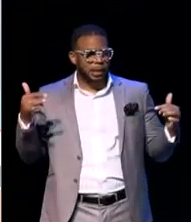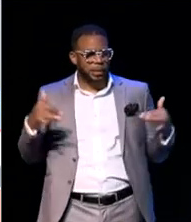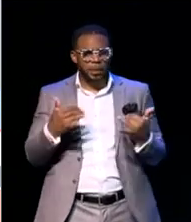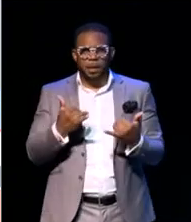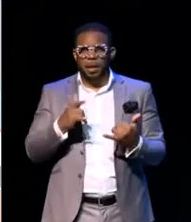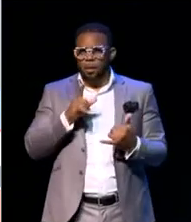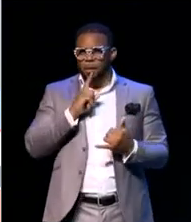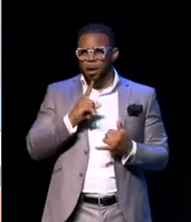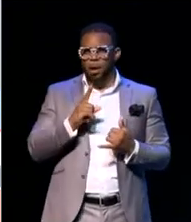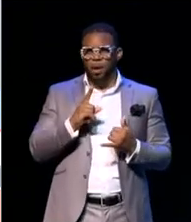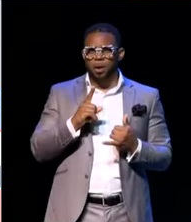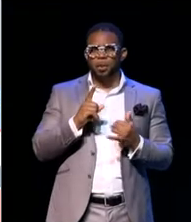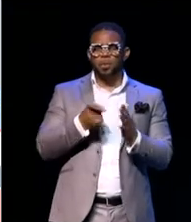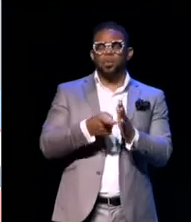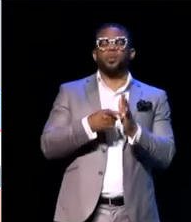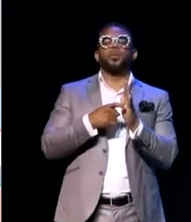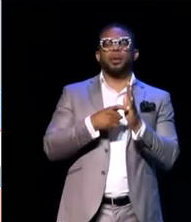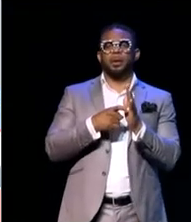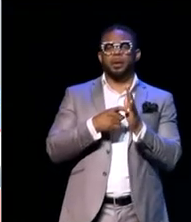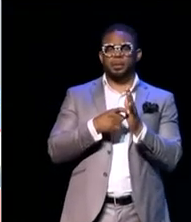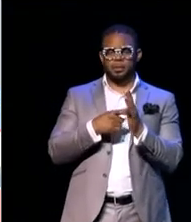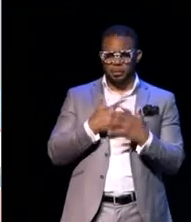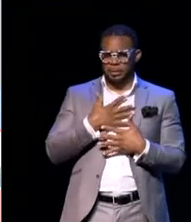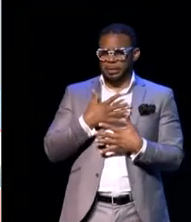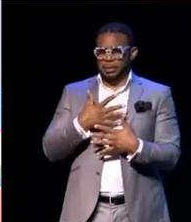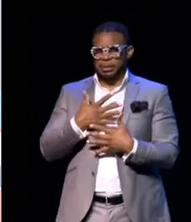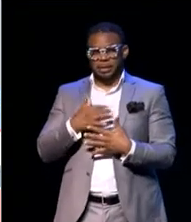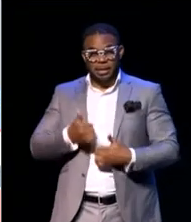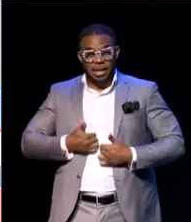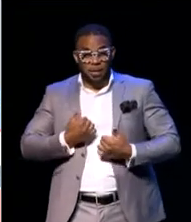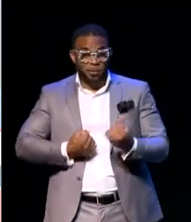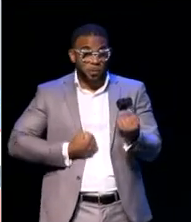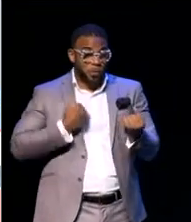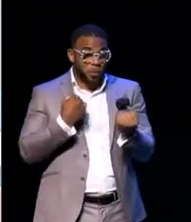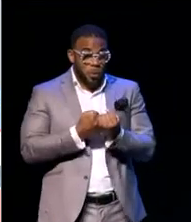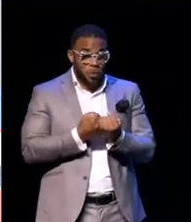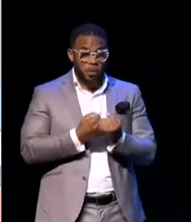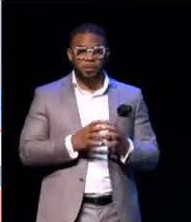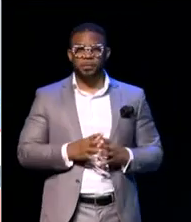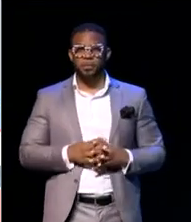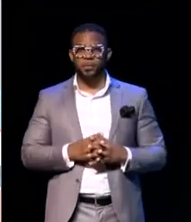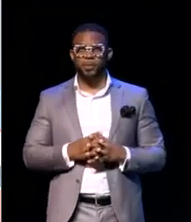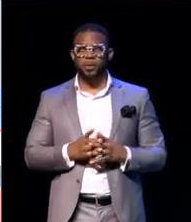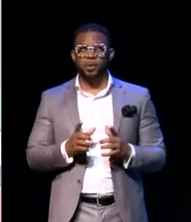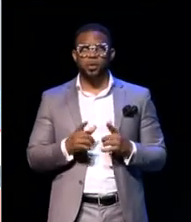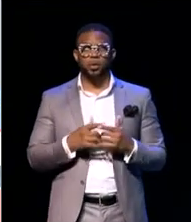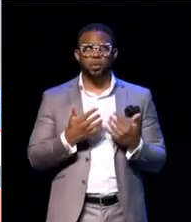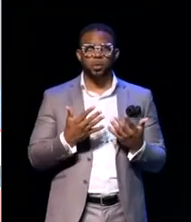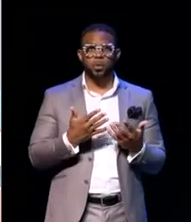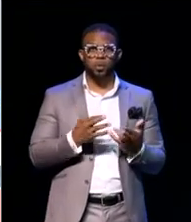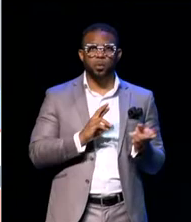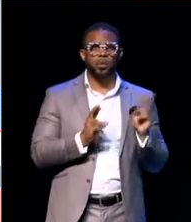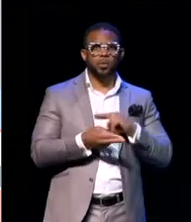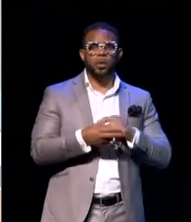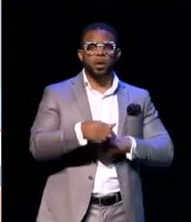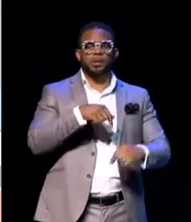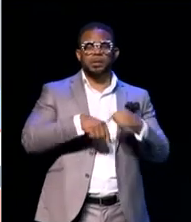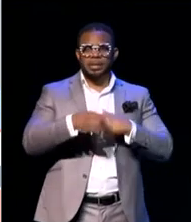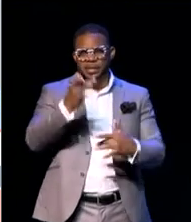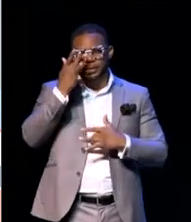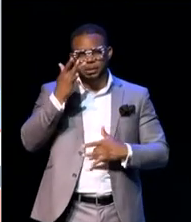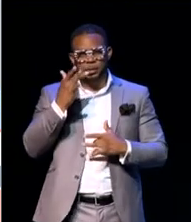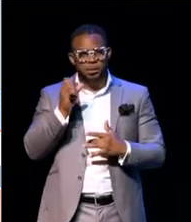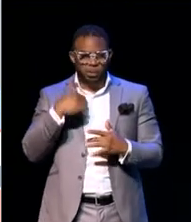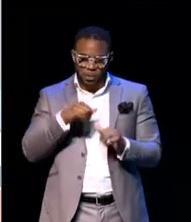now who are requiring ventilation and life support to reverse these